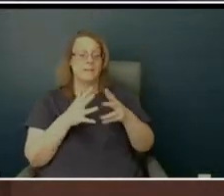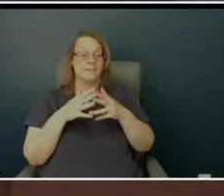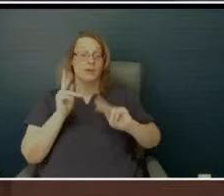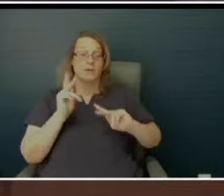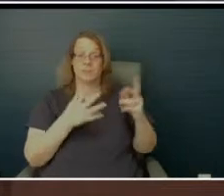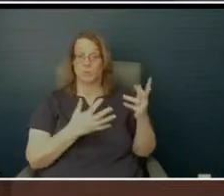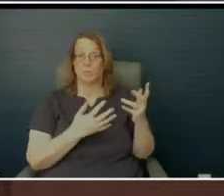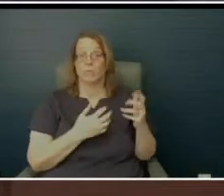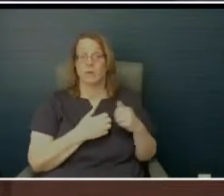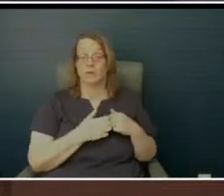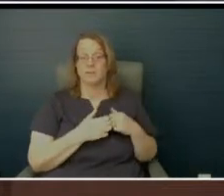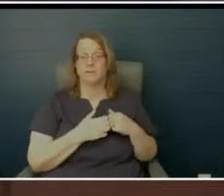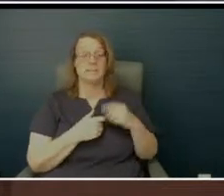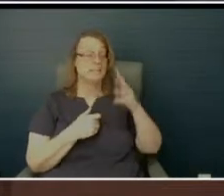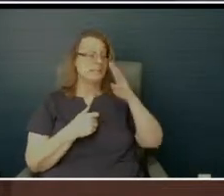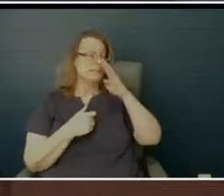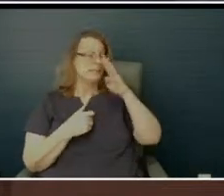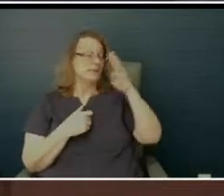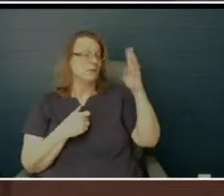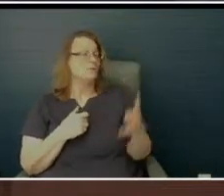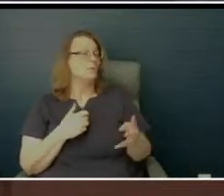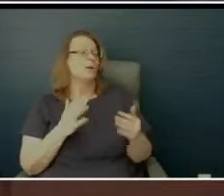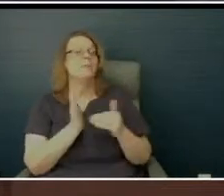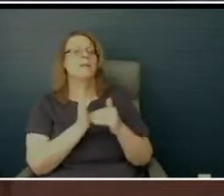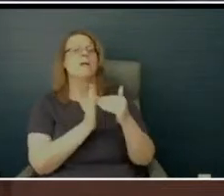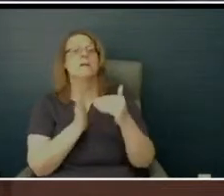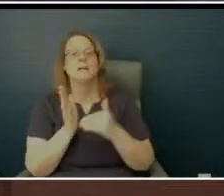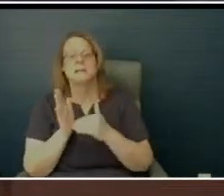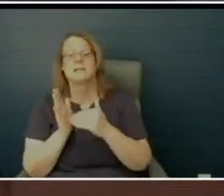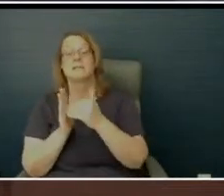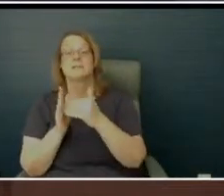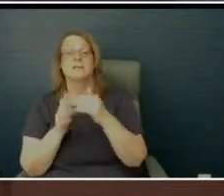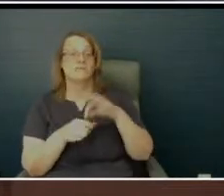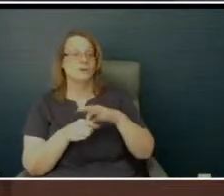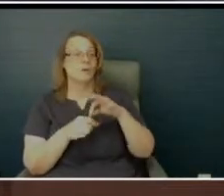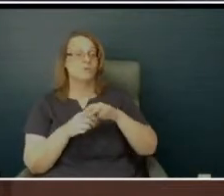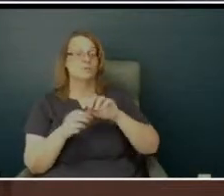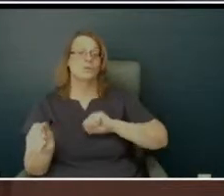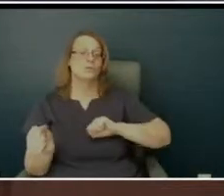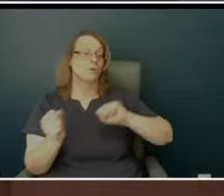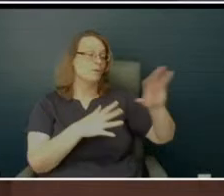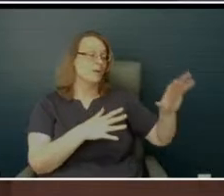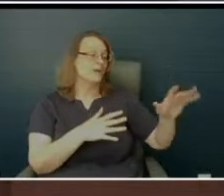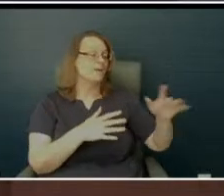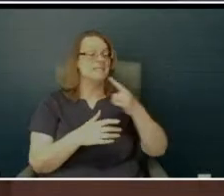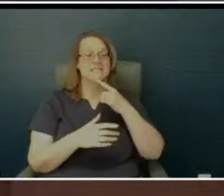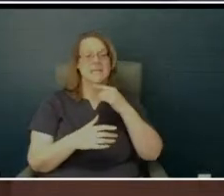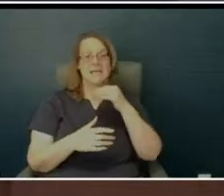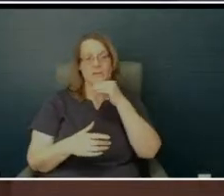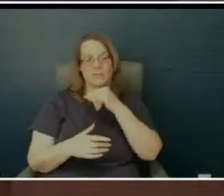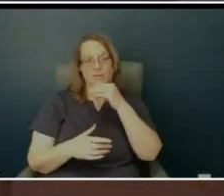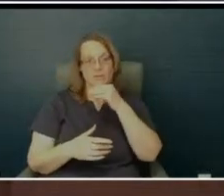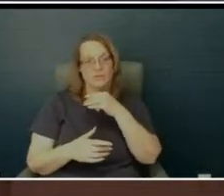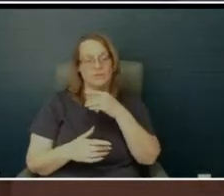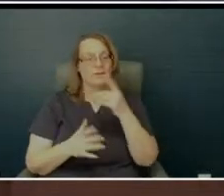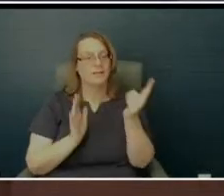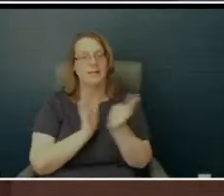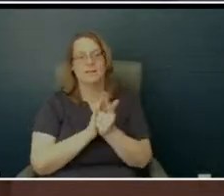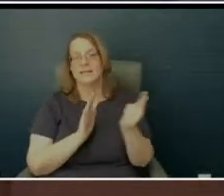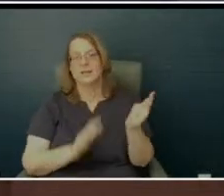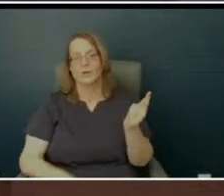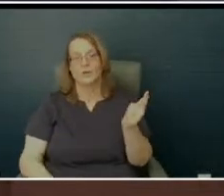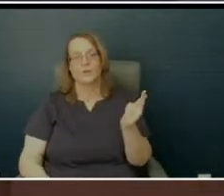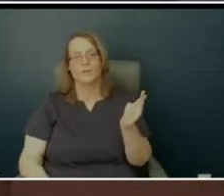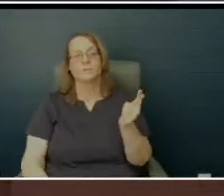ignoring millions of votes. Ignore them, throw them out, label them fraudulent, corrupt, illegal, whatever. Facts were